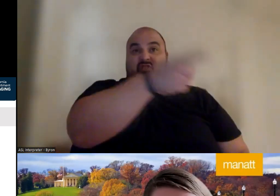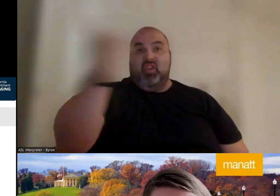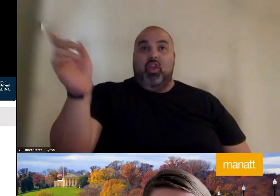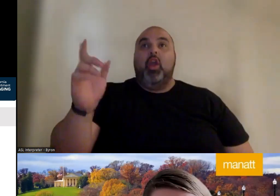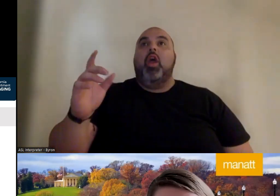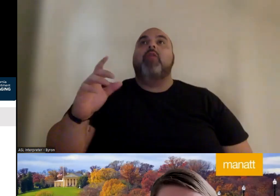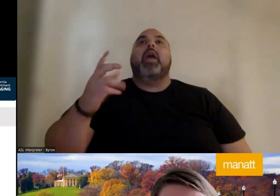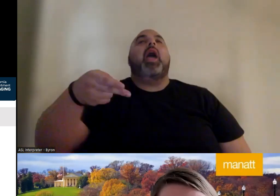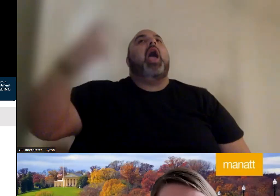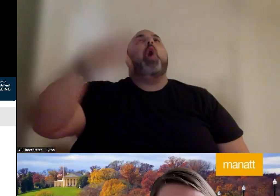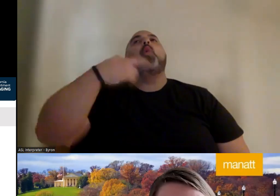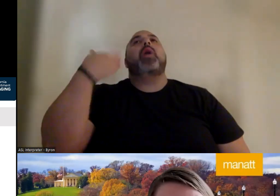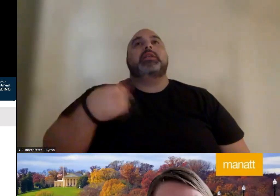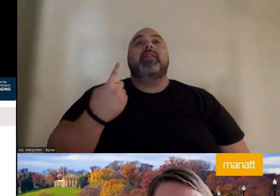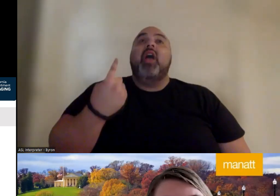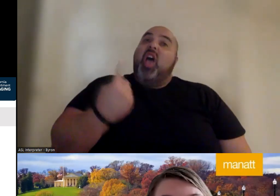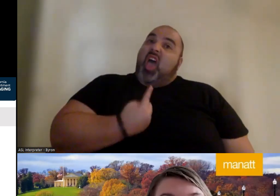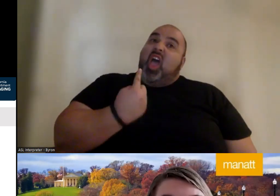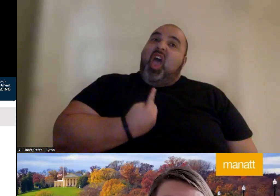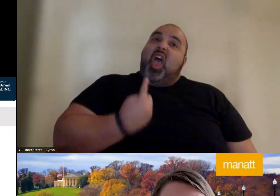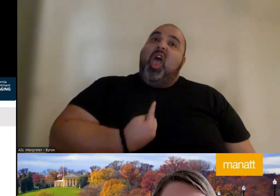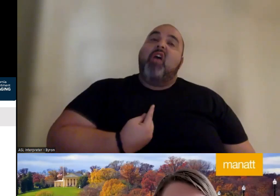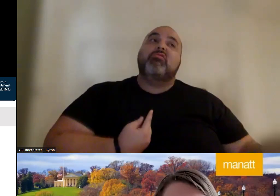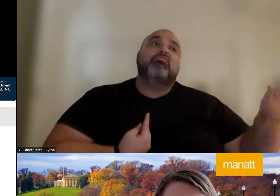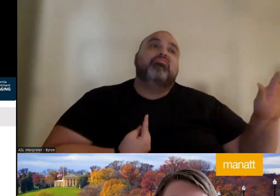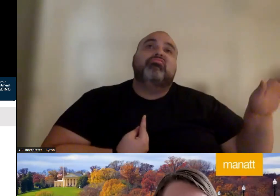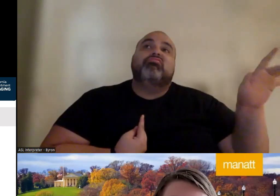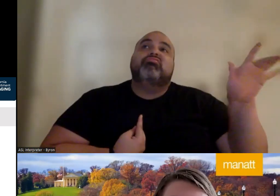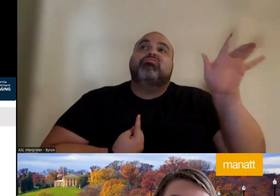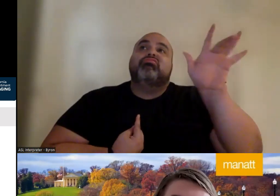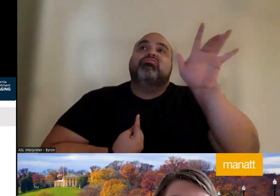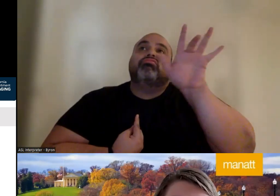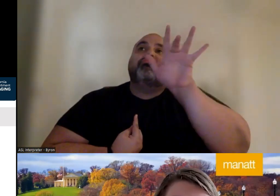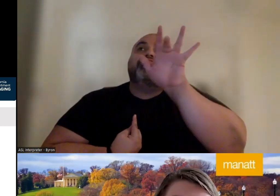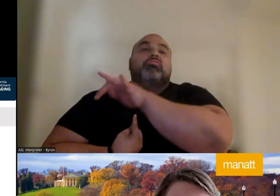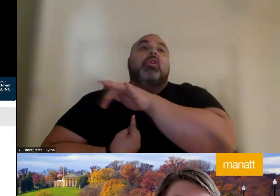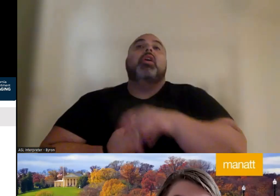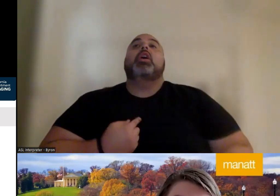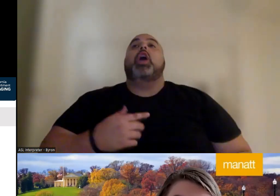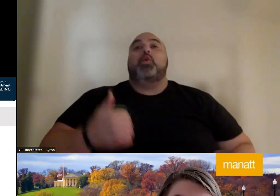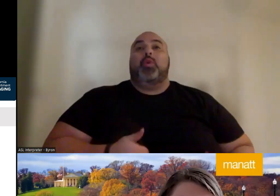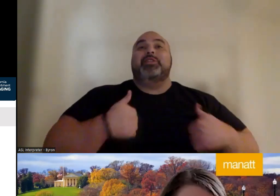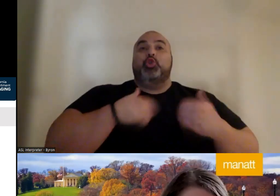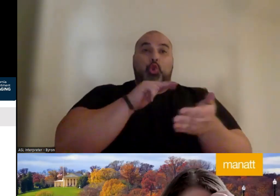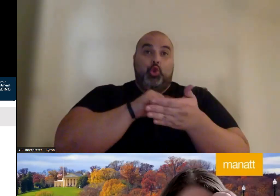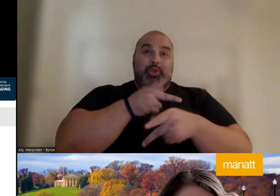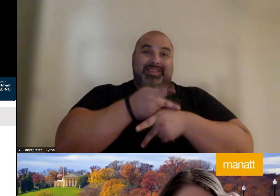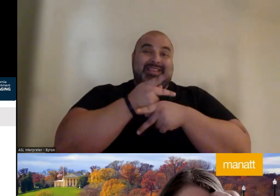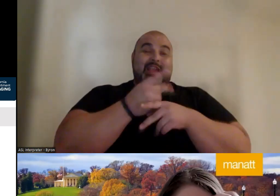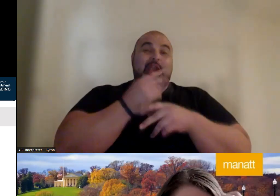2020 in Age and Aging estimated that the prevalence of severe loneliness in residential and nursing care homes